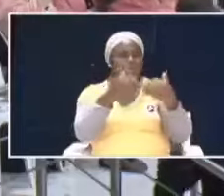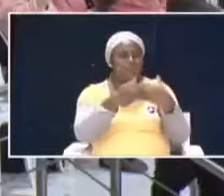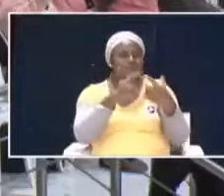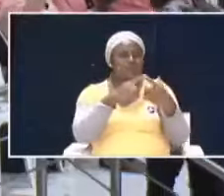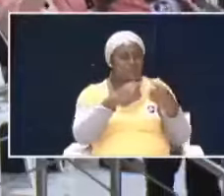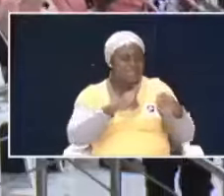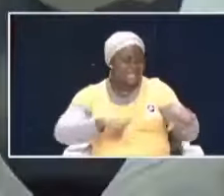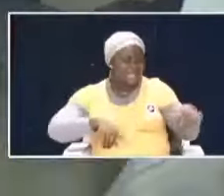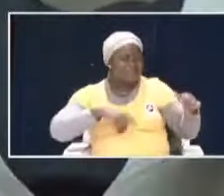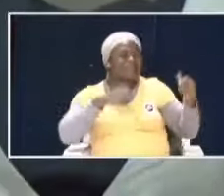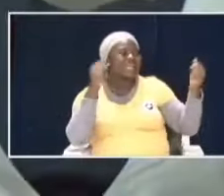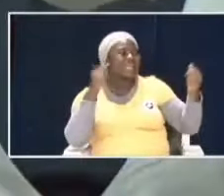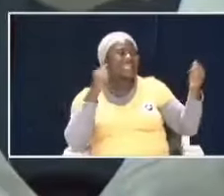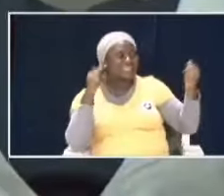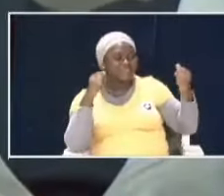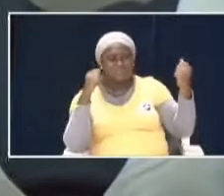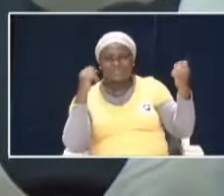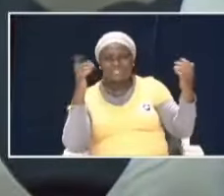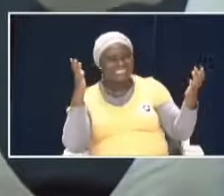hallelujah.